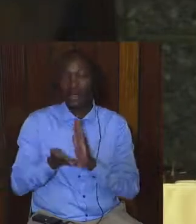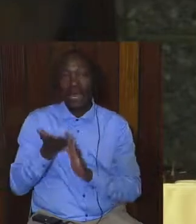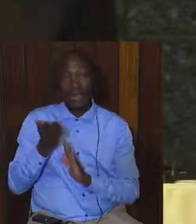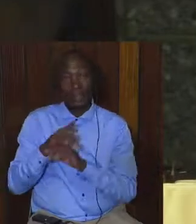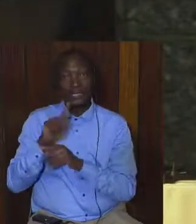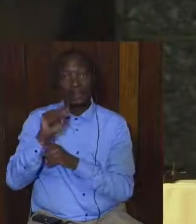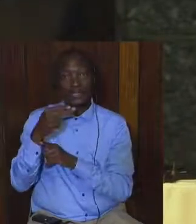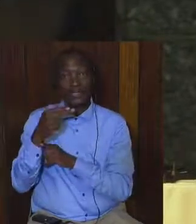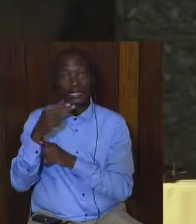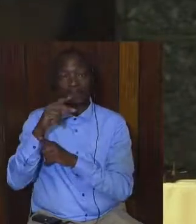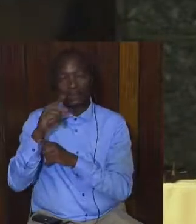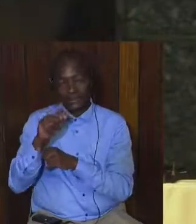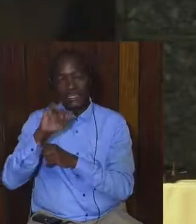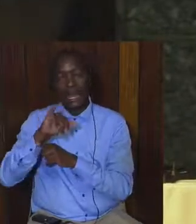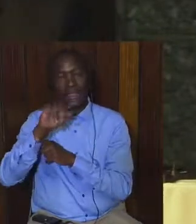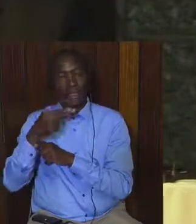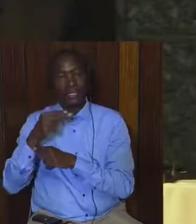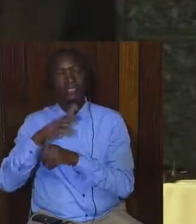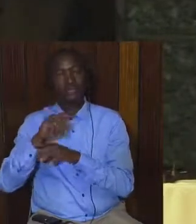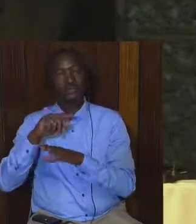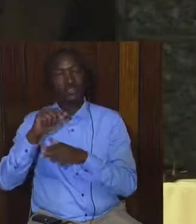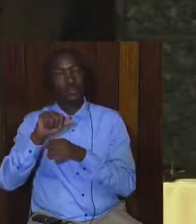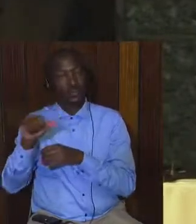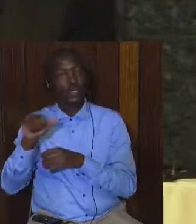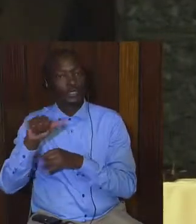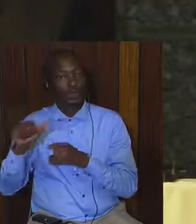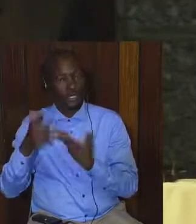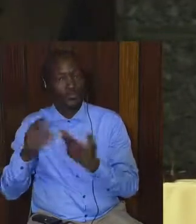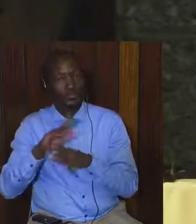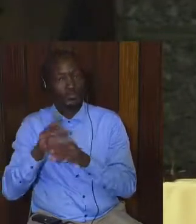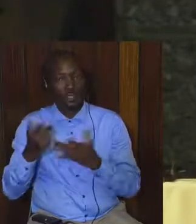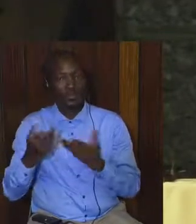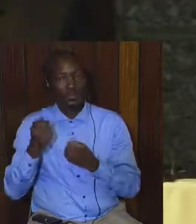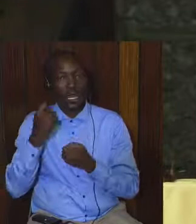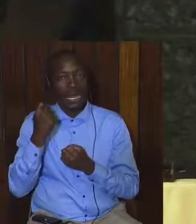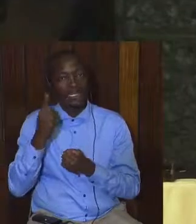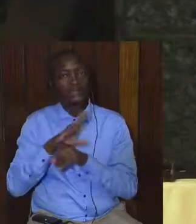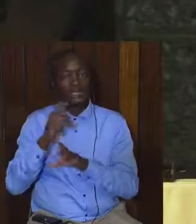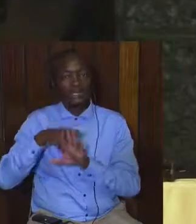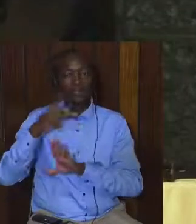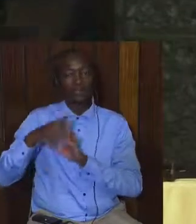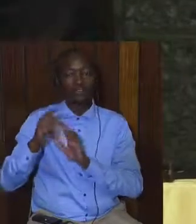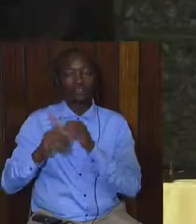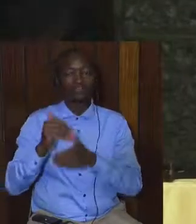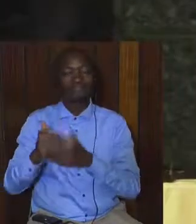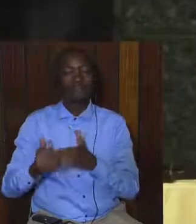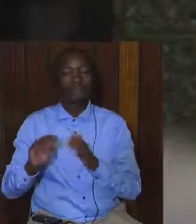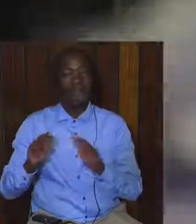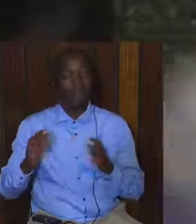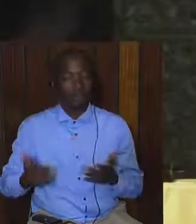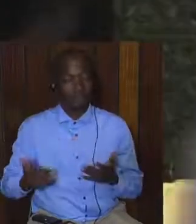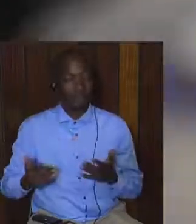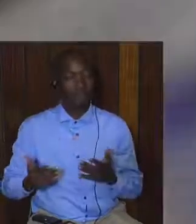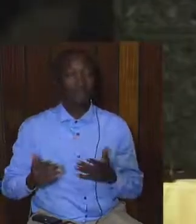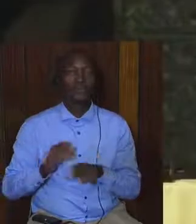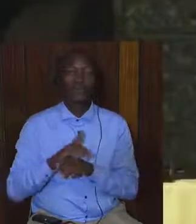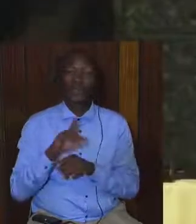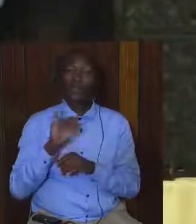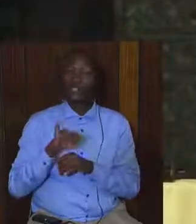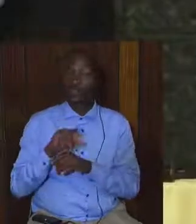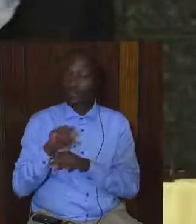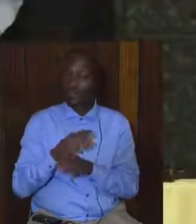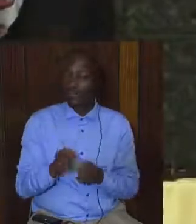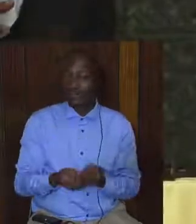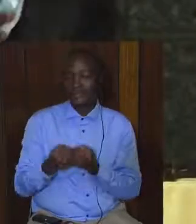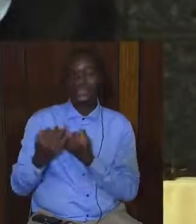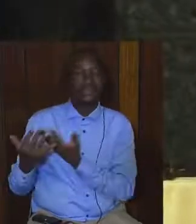weekly basis to ensure that you have an accurate analysis of the current status of the projects. So, Chair, I would say on that note, let me just